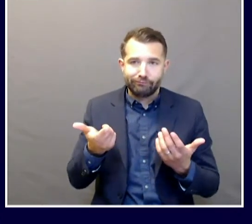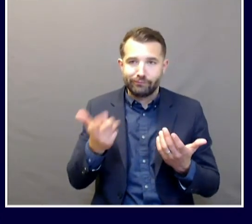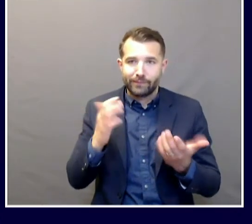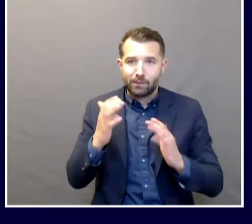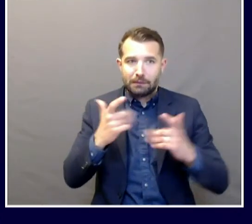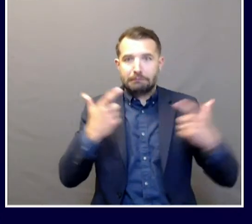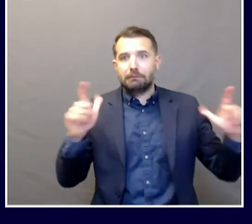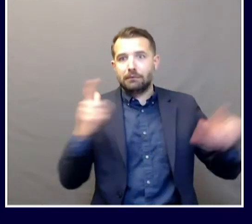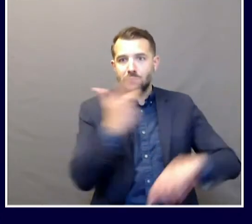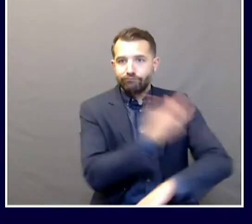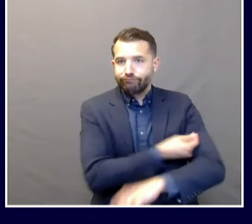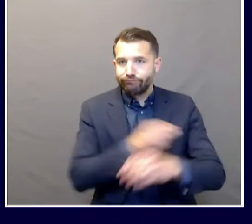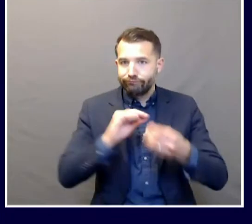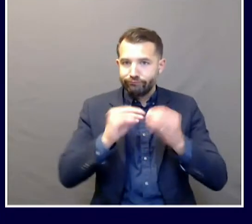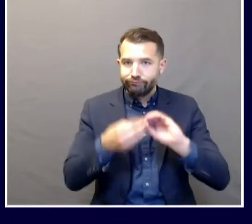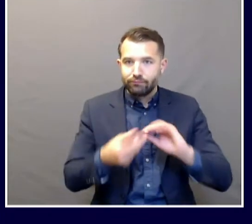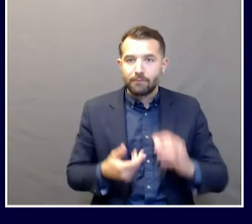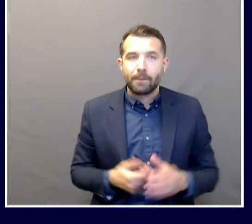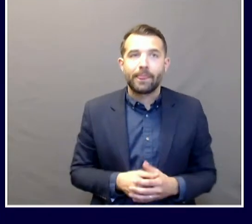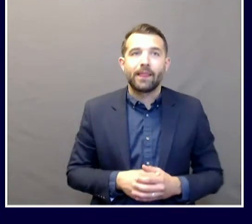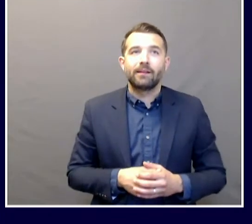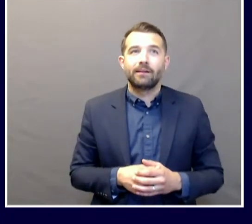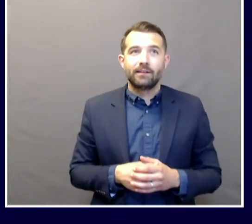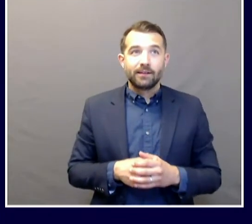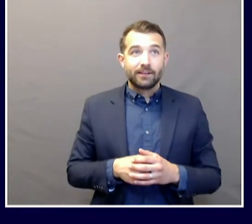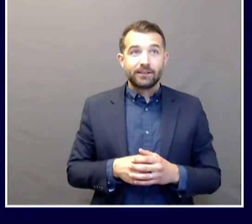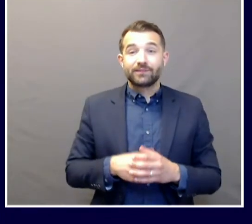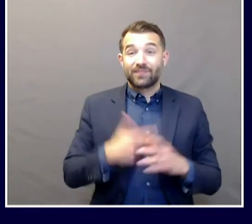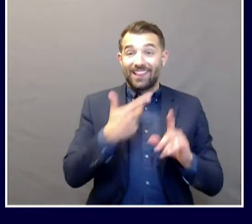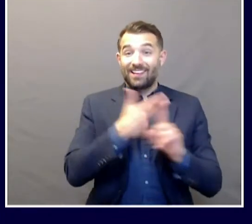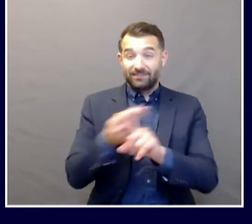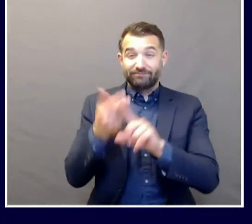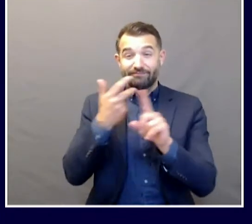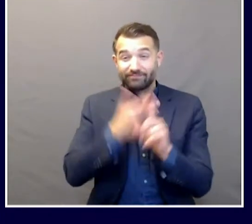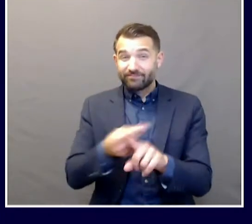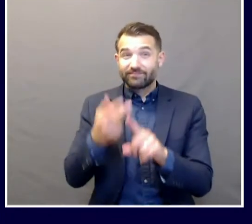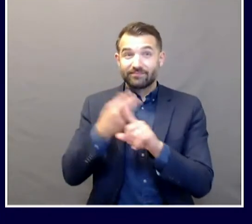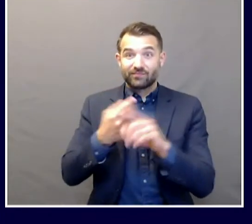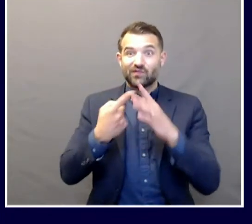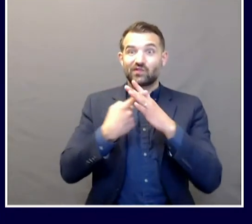COVID, 44,000. And again, we've vaccinated now about